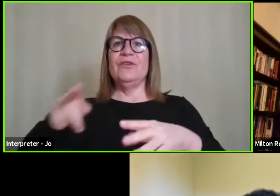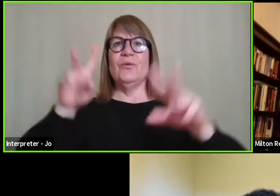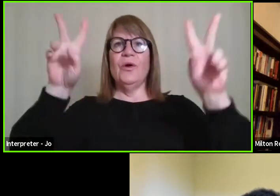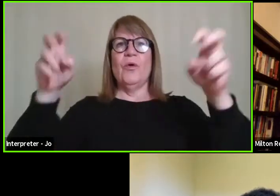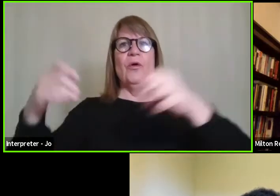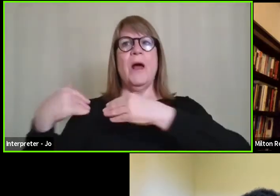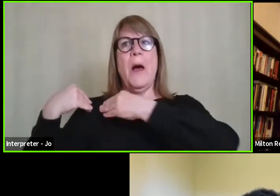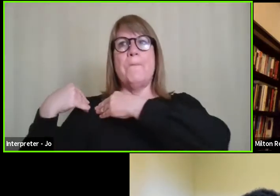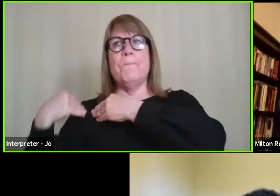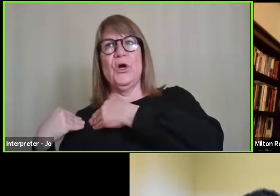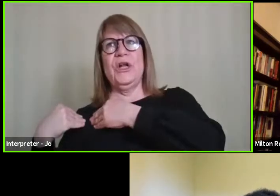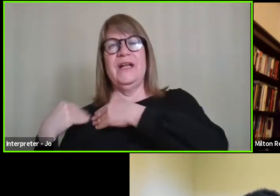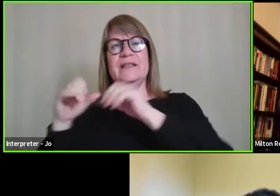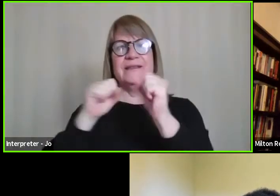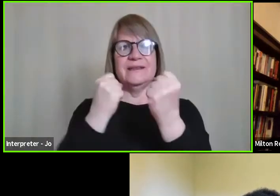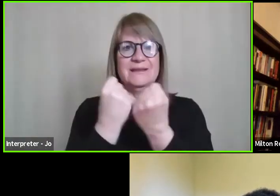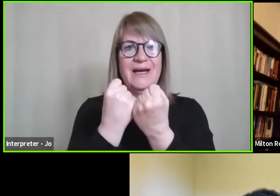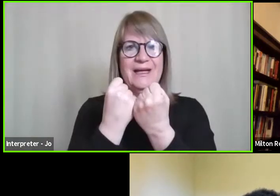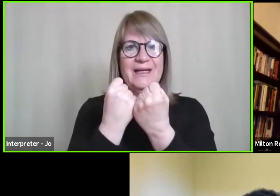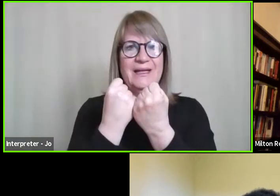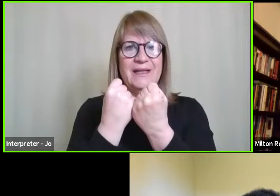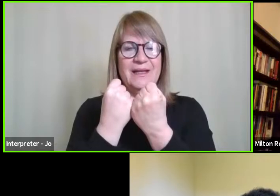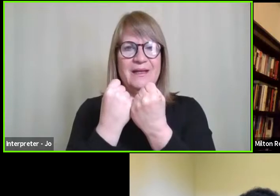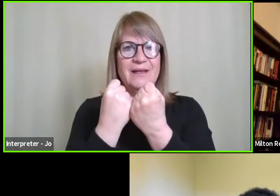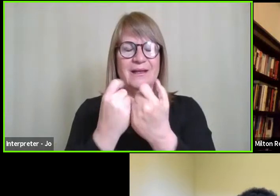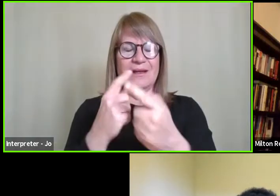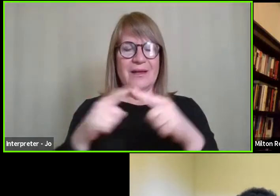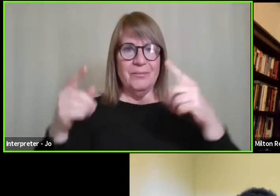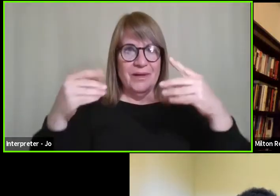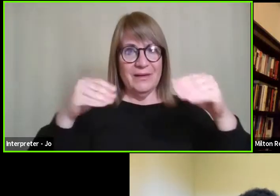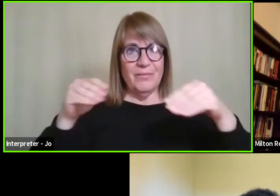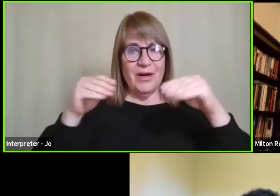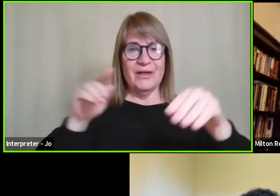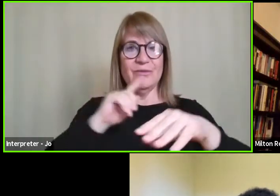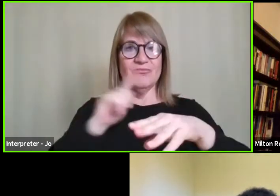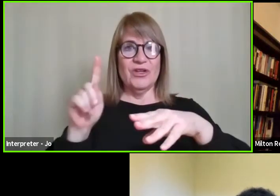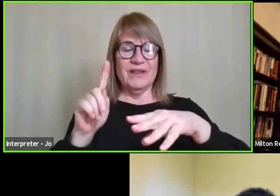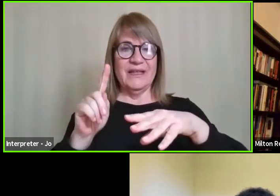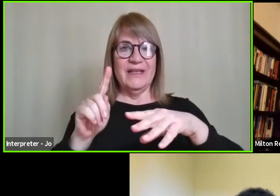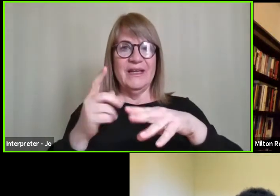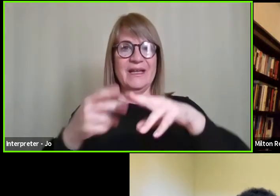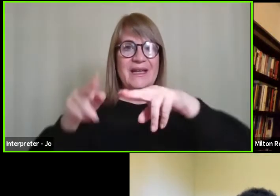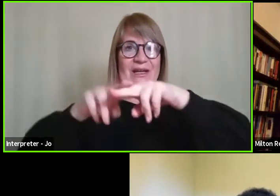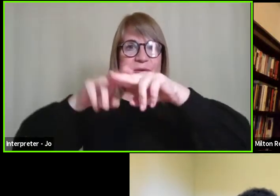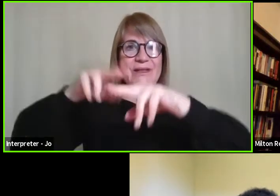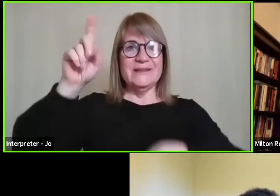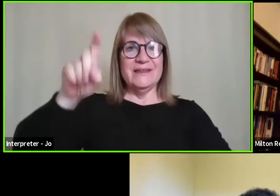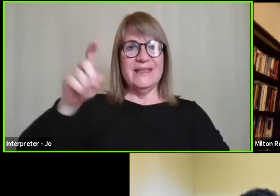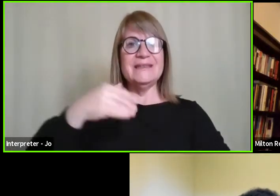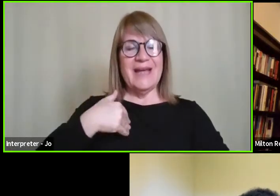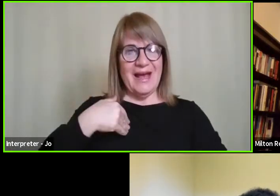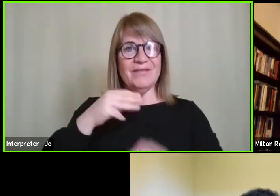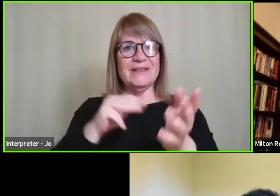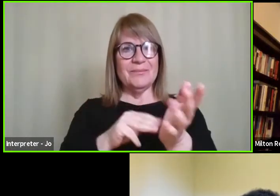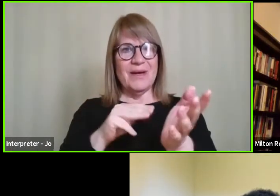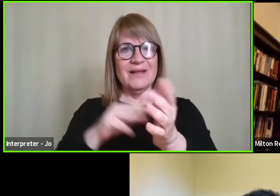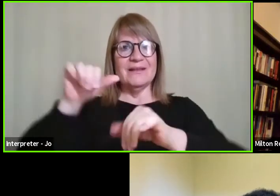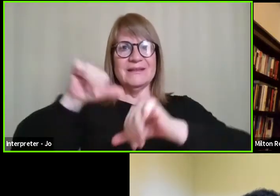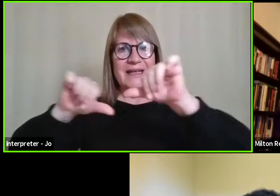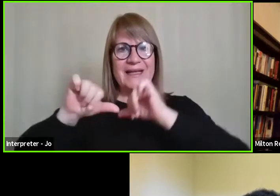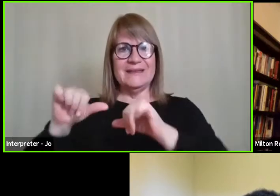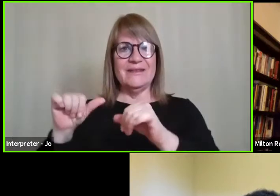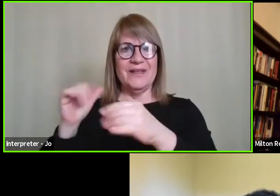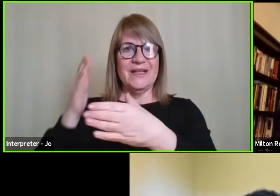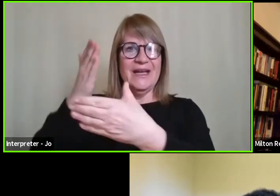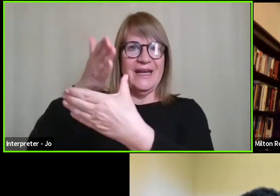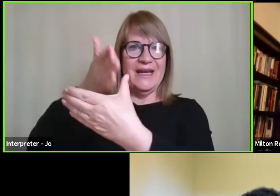was certainly participating in that but markets really drove the perceived need to have these type of medical and scientific interventions in